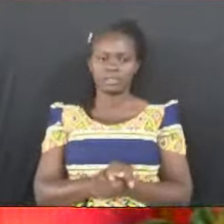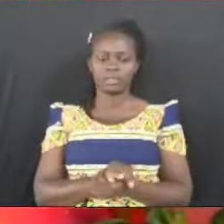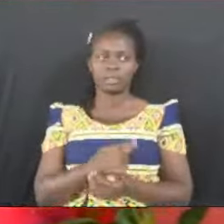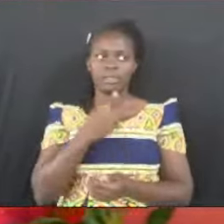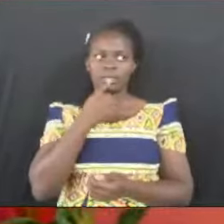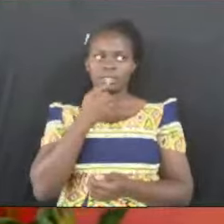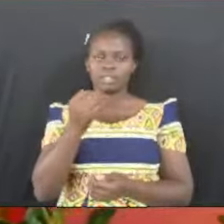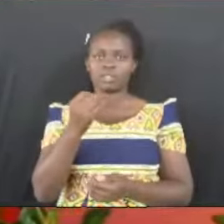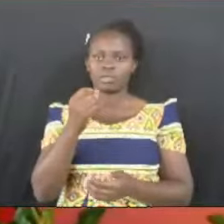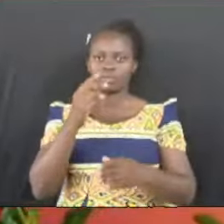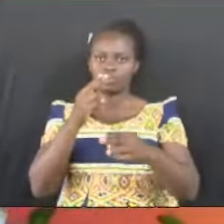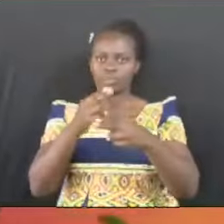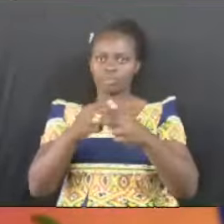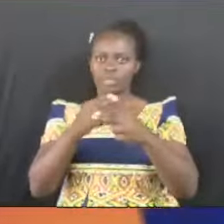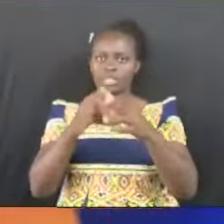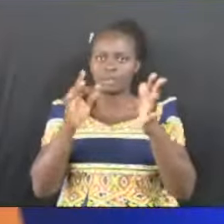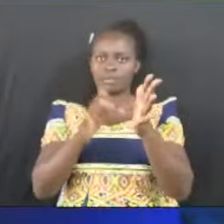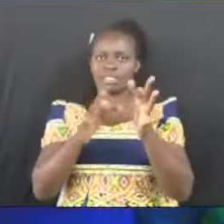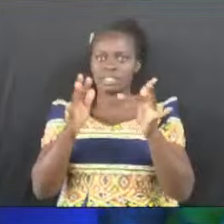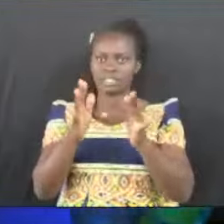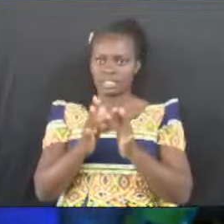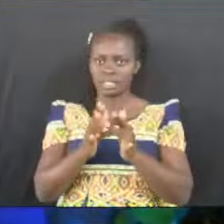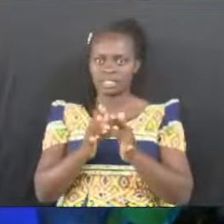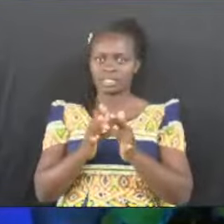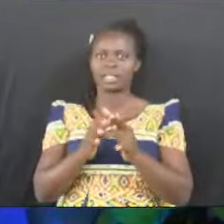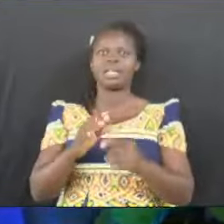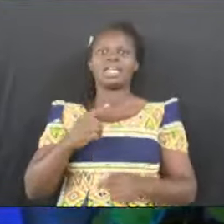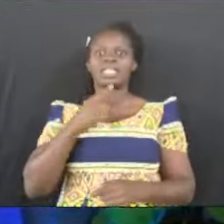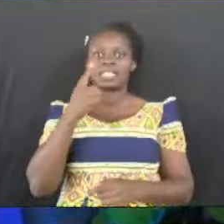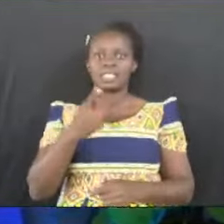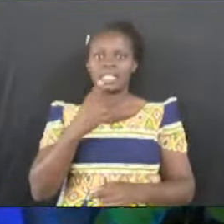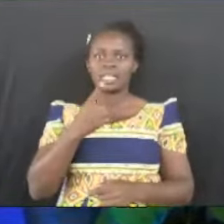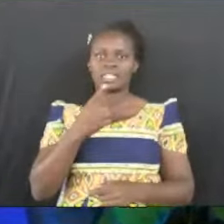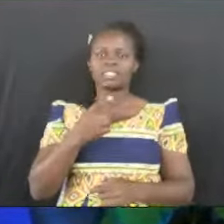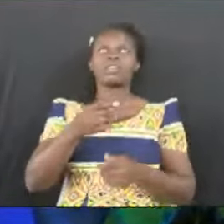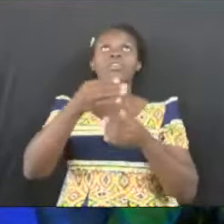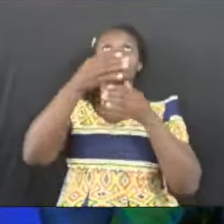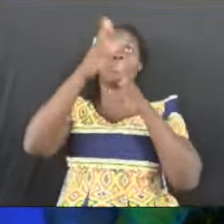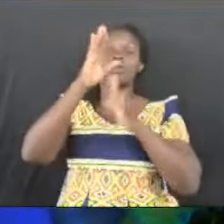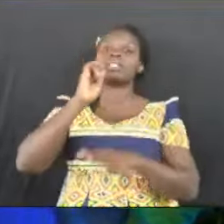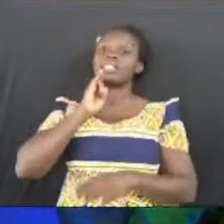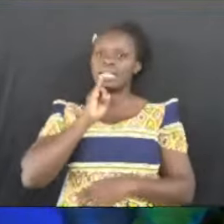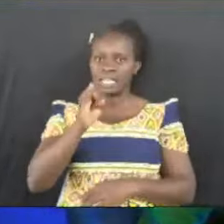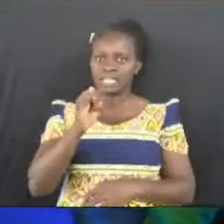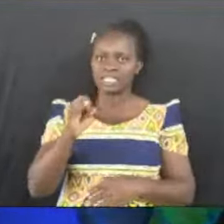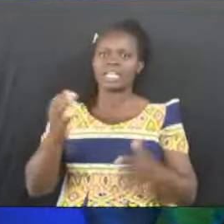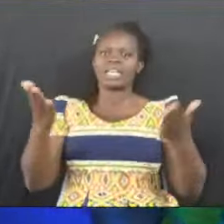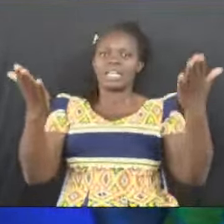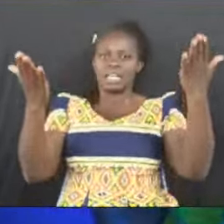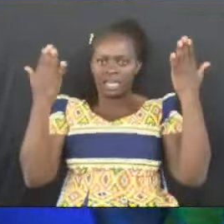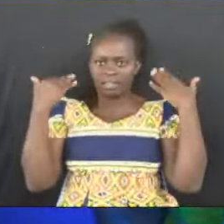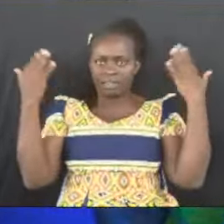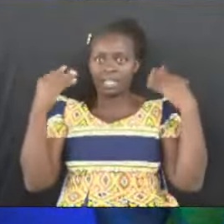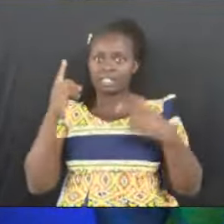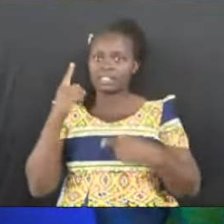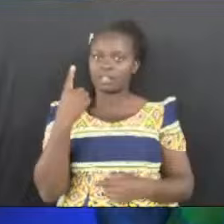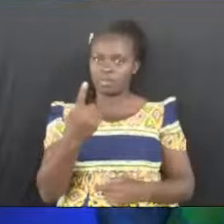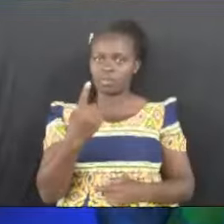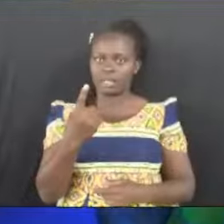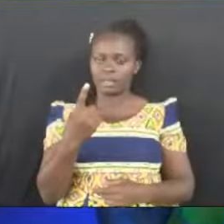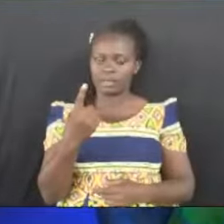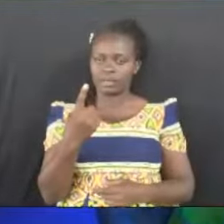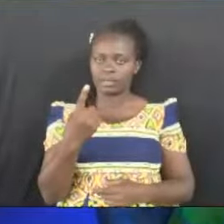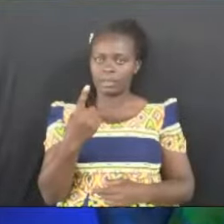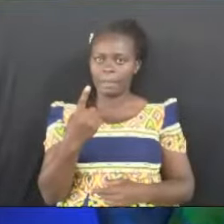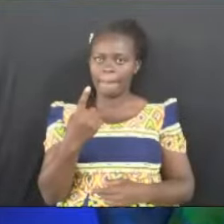name Jesus then is the one who is. That means the everlasting one, the eternal one. So,